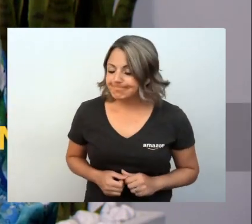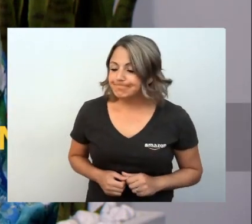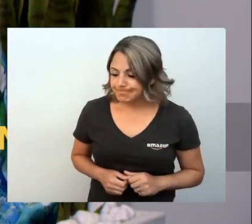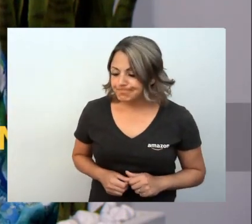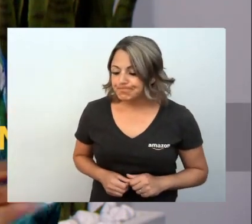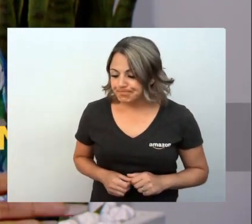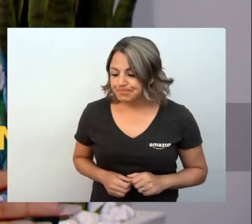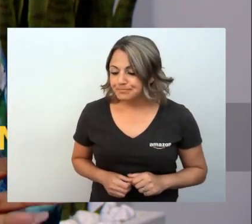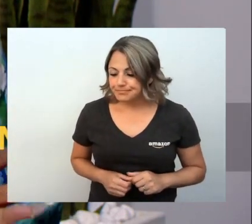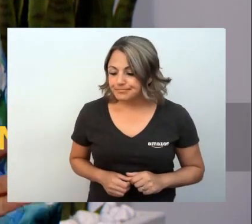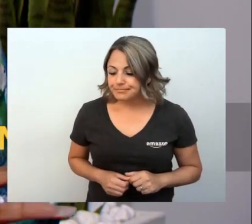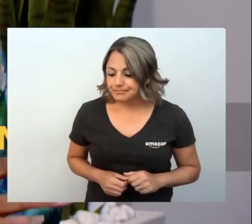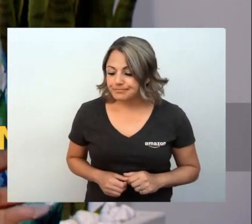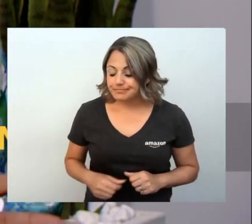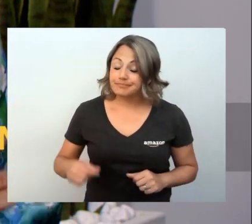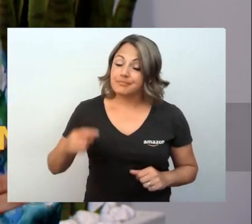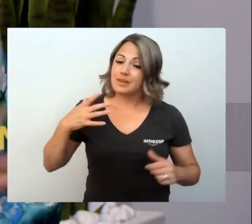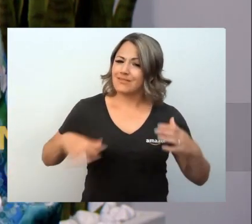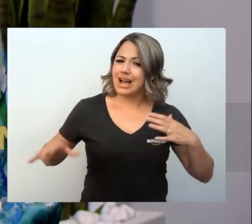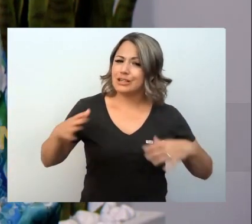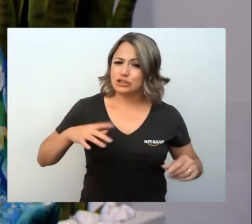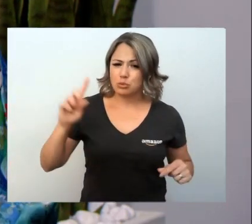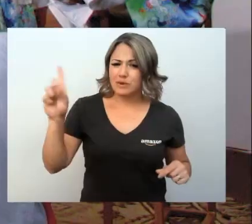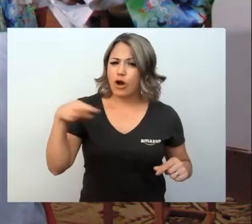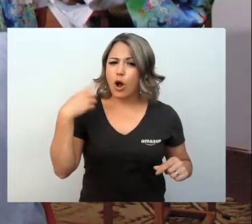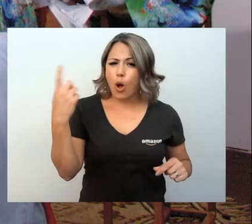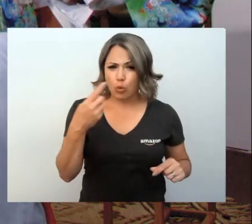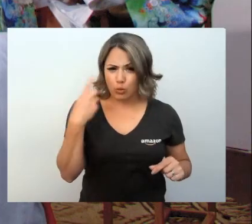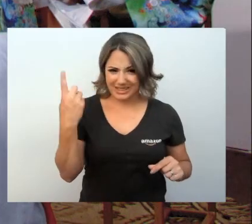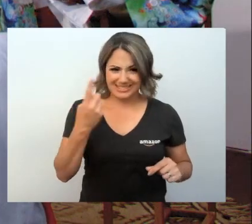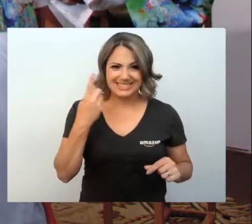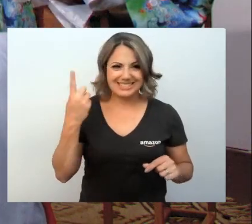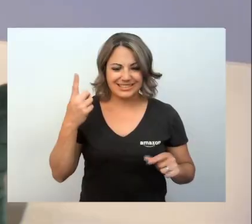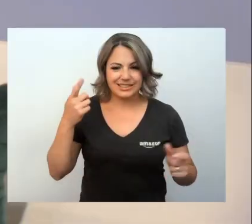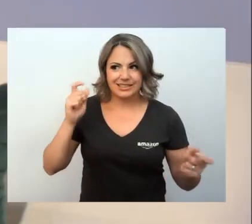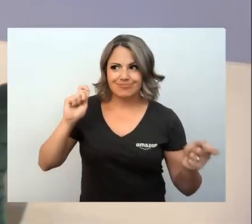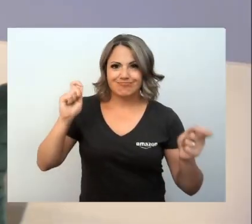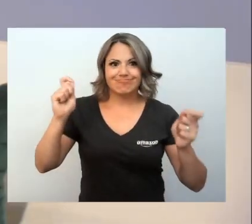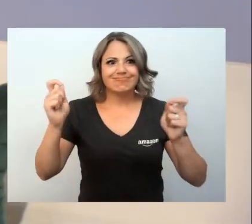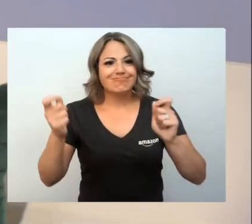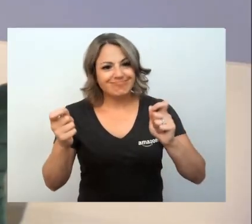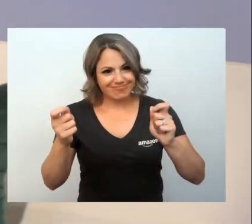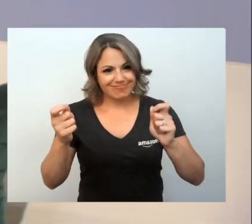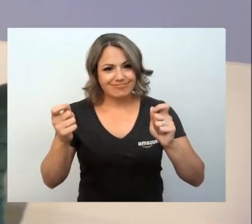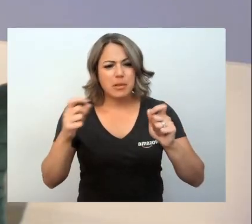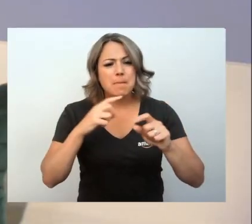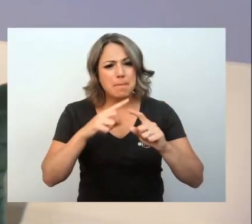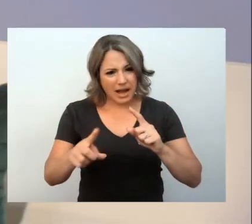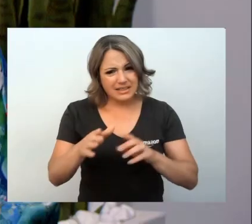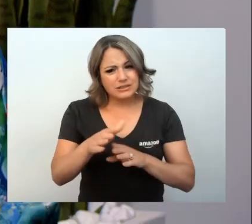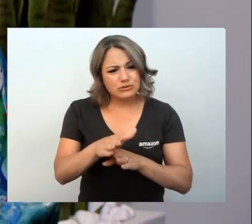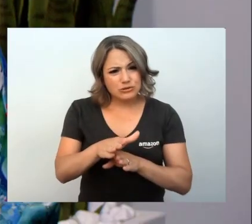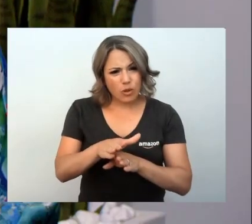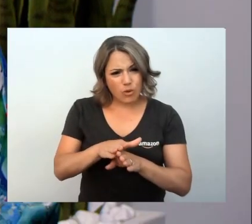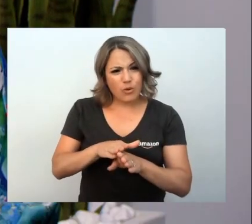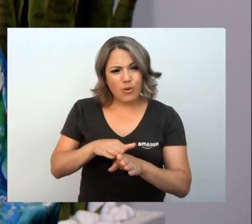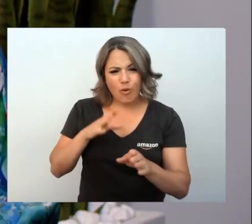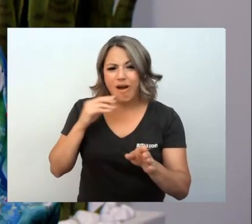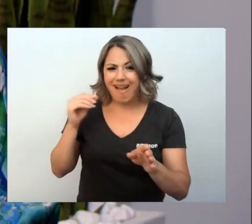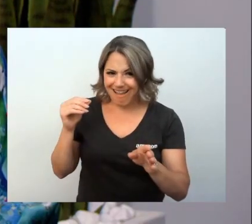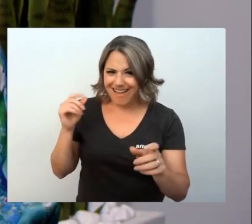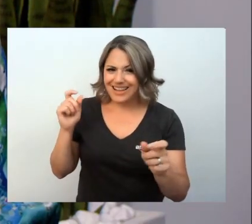that in fashion, we have always been on that path, but it has been slow and a long time coming. Right.